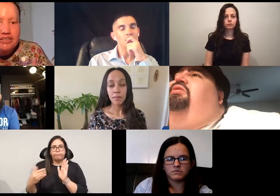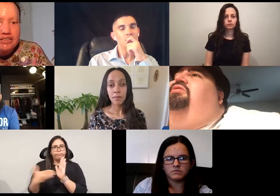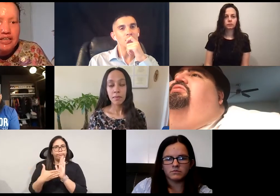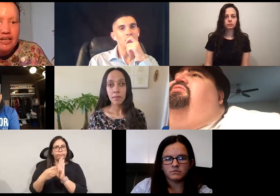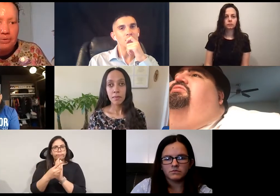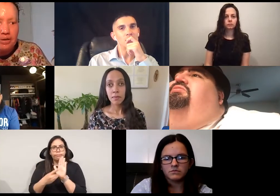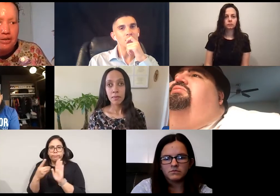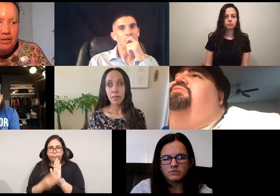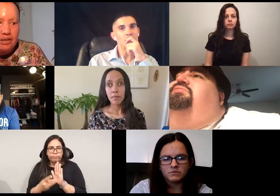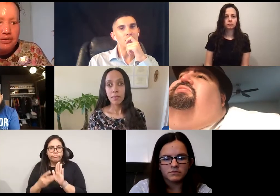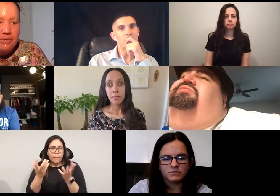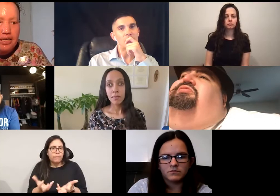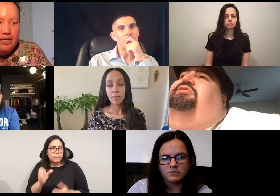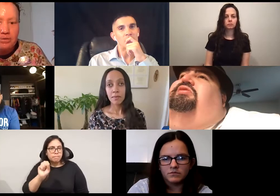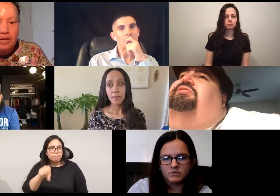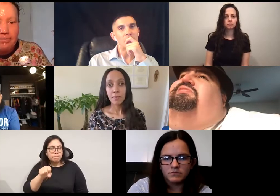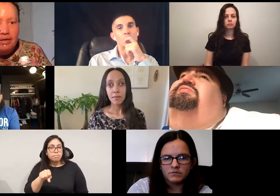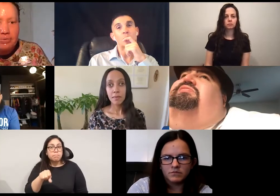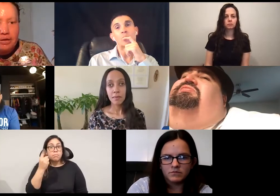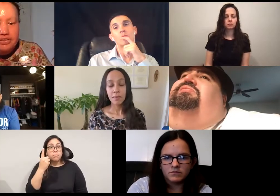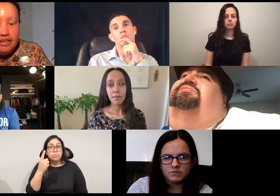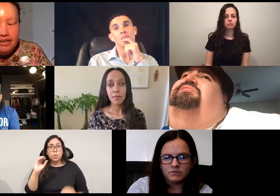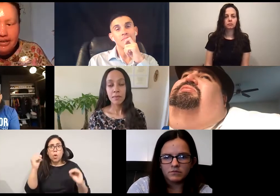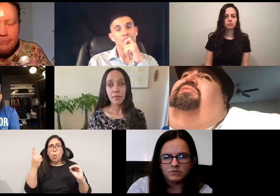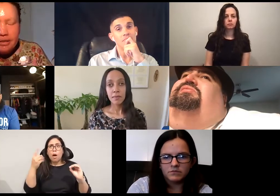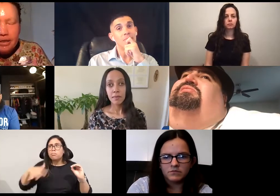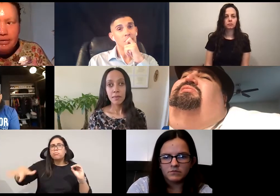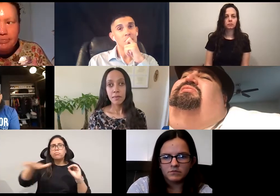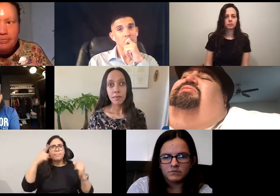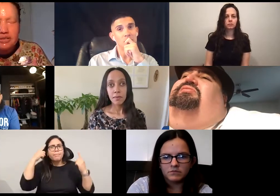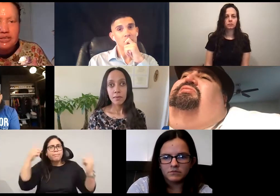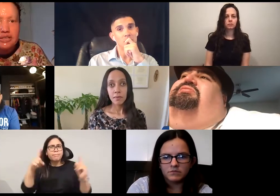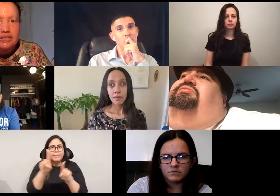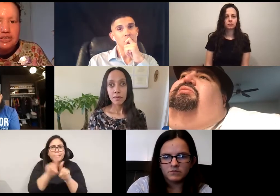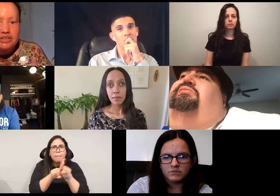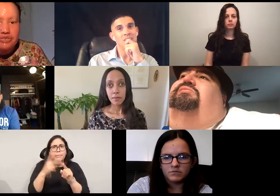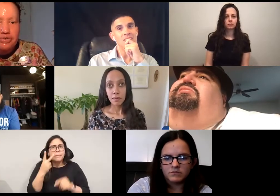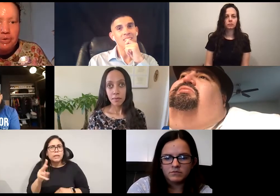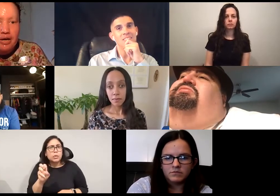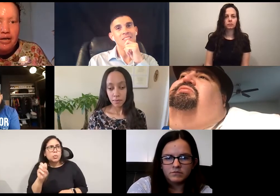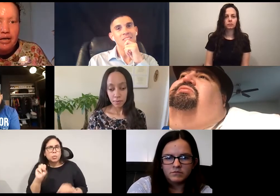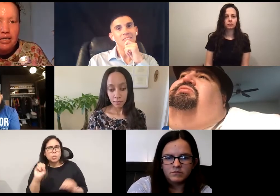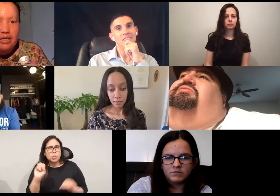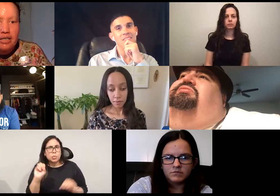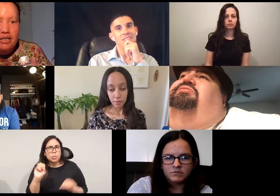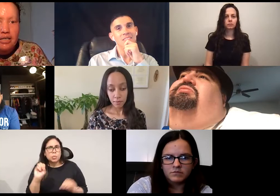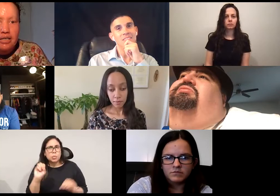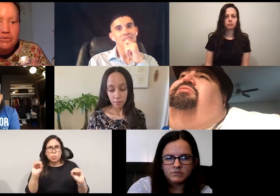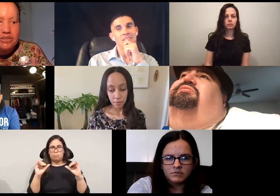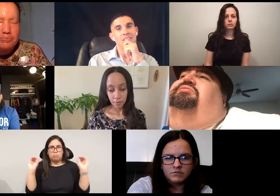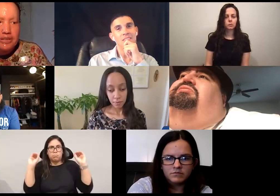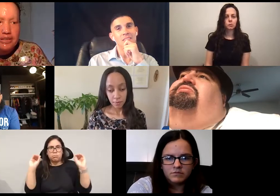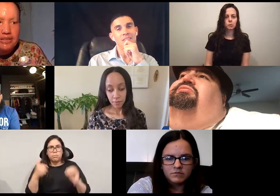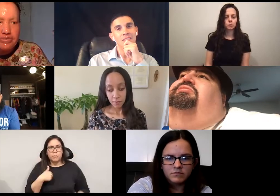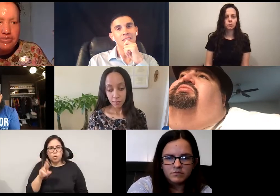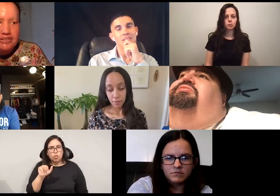I didn't see anyone in the media that looked like me when I was younger, this skin condition is very rare. I